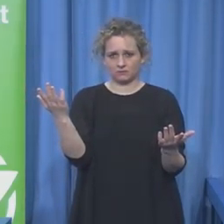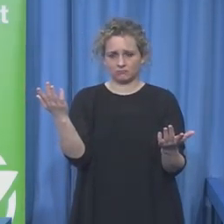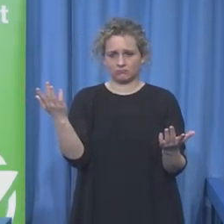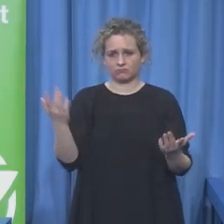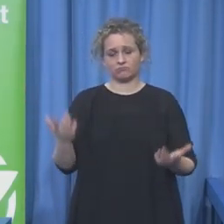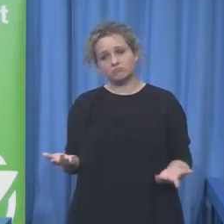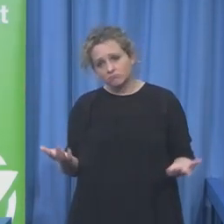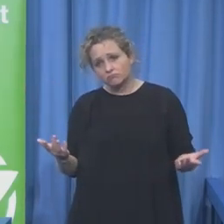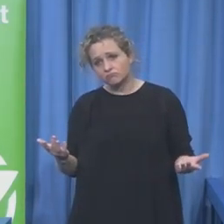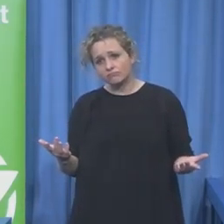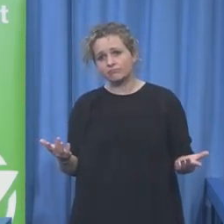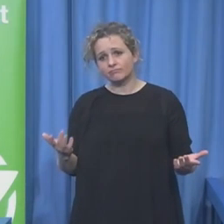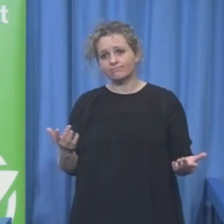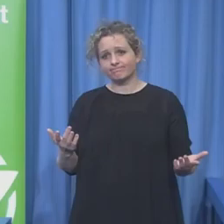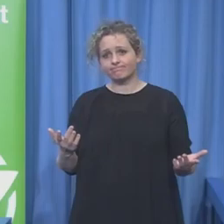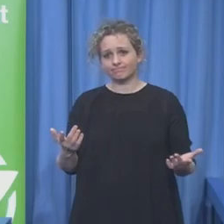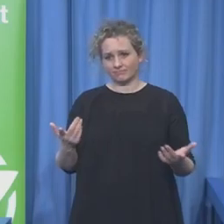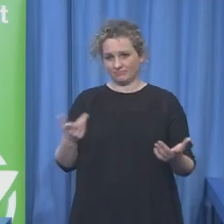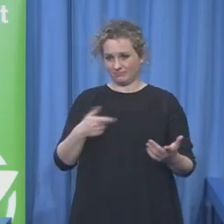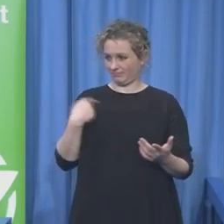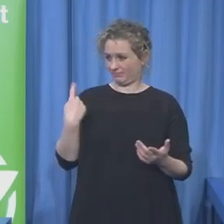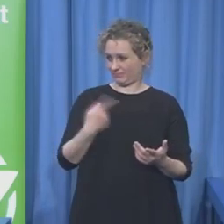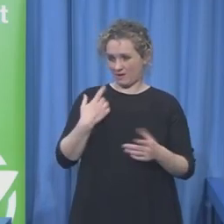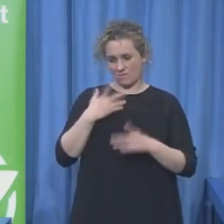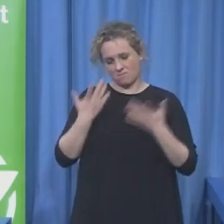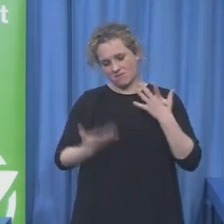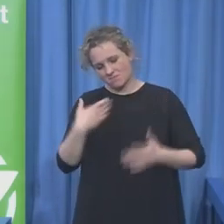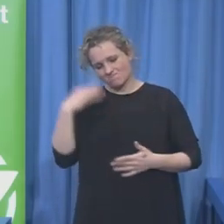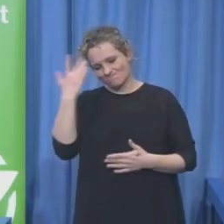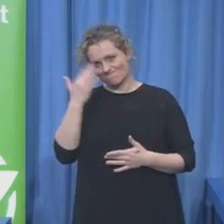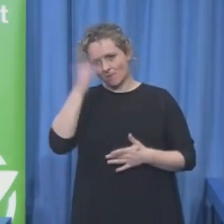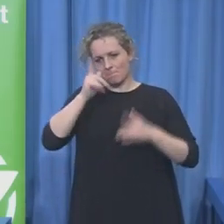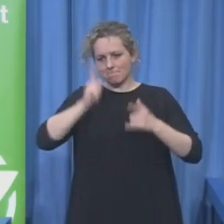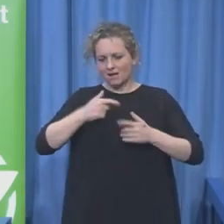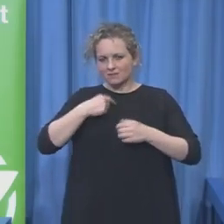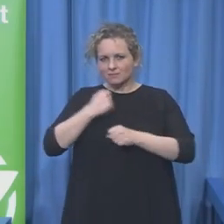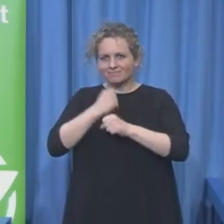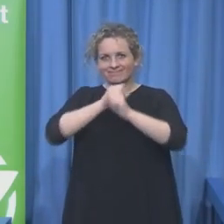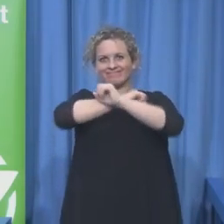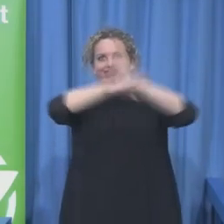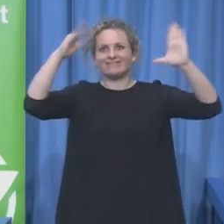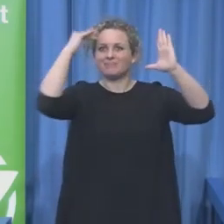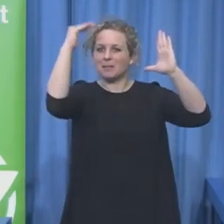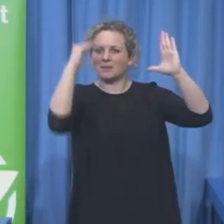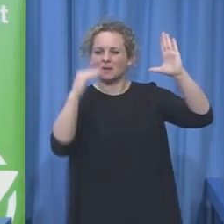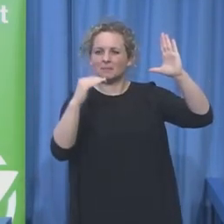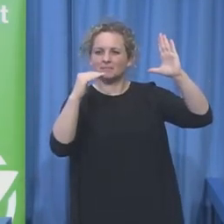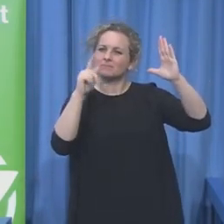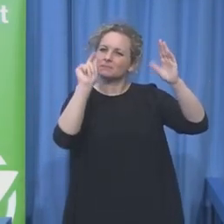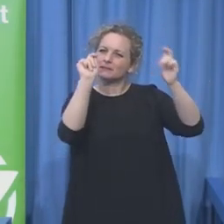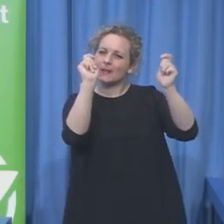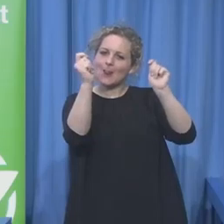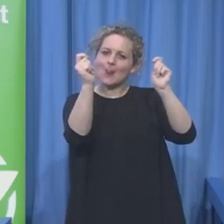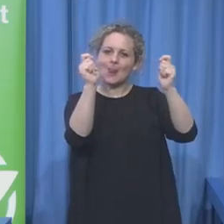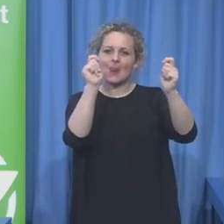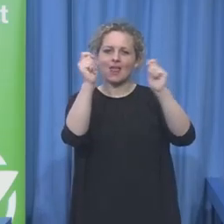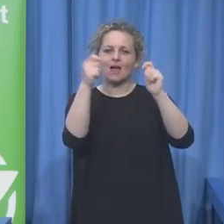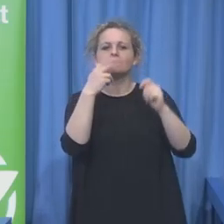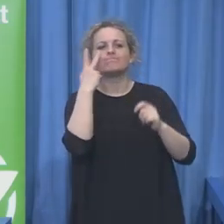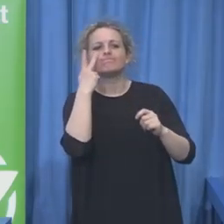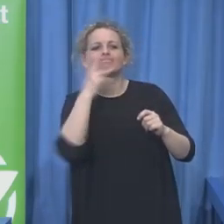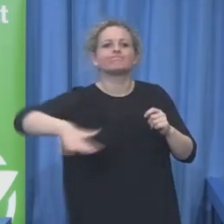expectation with what they can really do. It's important to keep the balance. And it might needed, you know, some